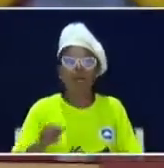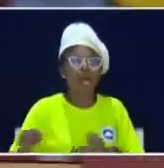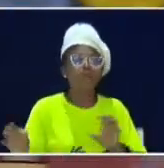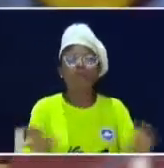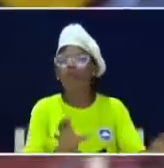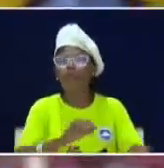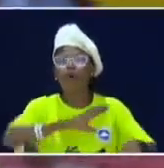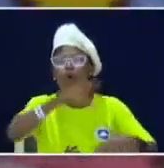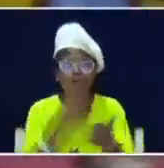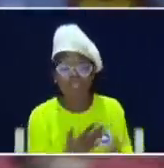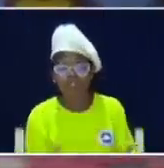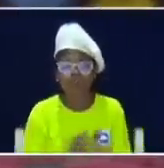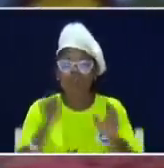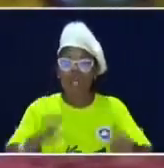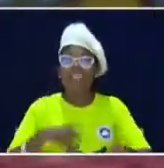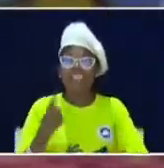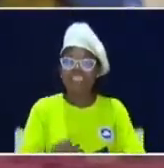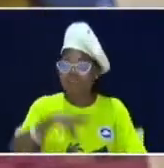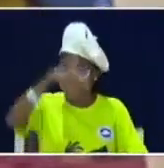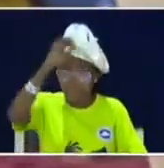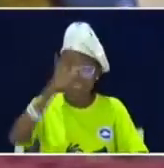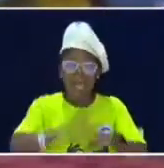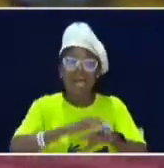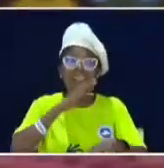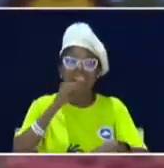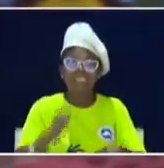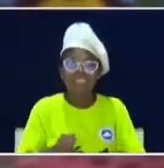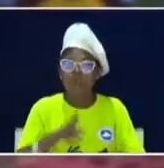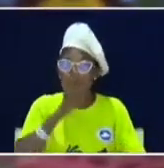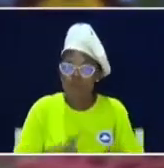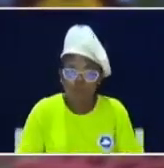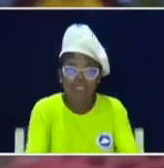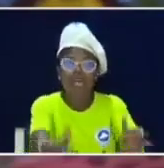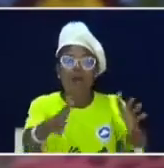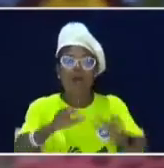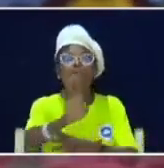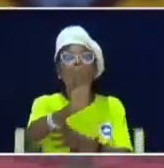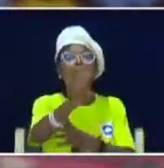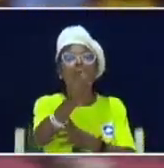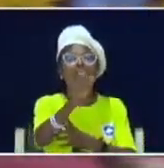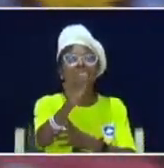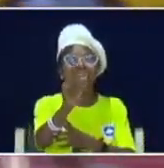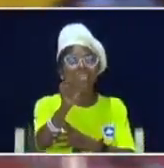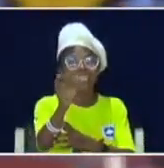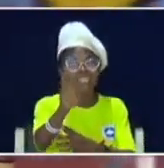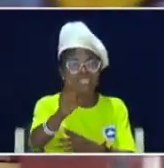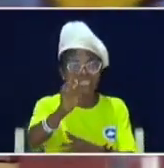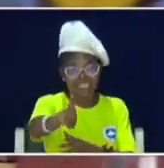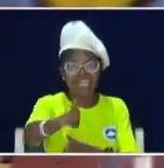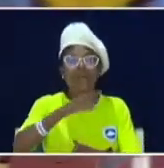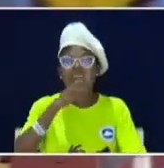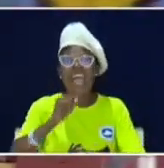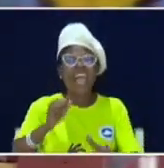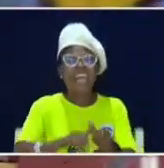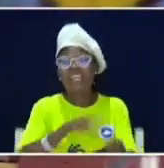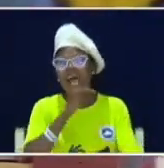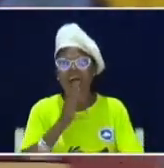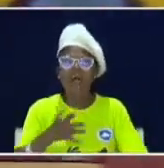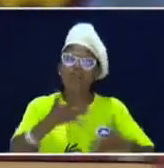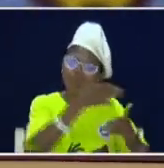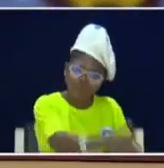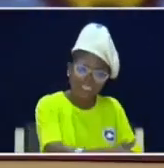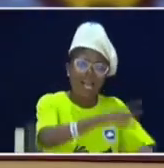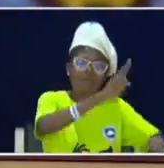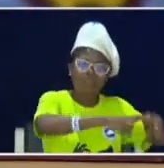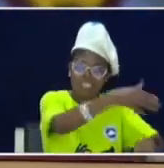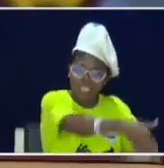Bethsaida said to Jesus, "Master, I have tried my best. Every time the angel comes to stir the water,